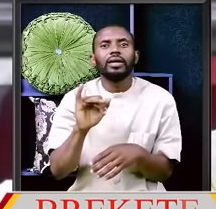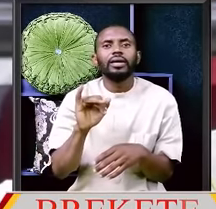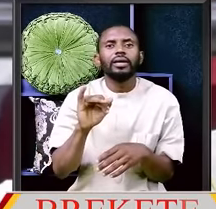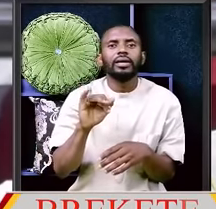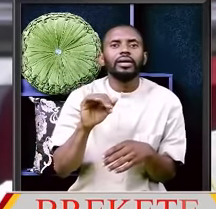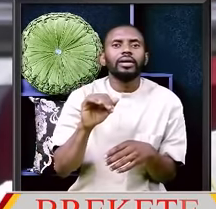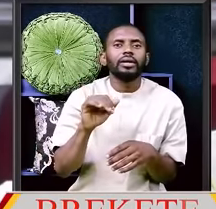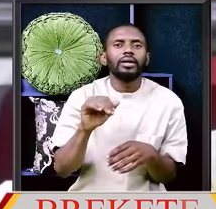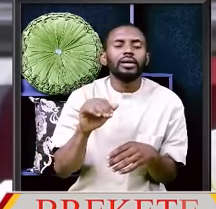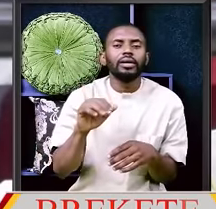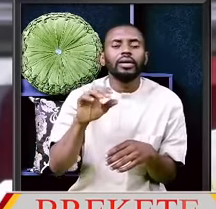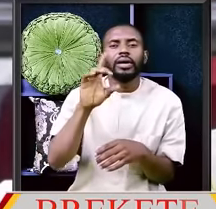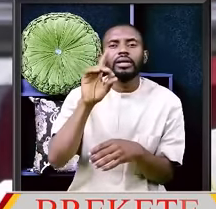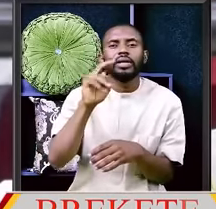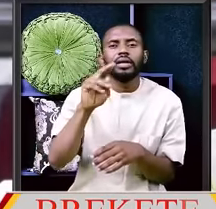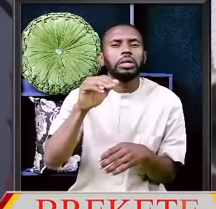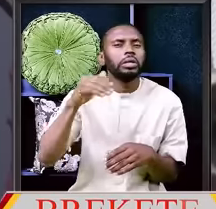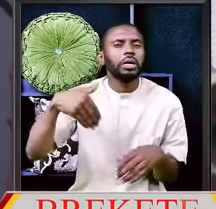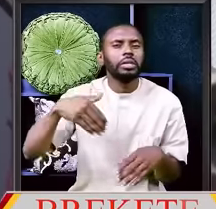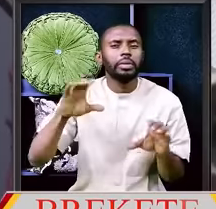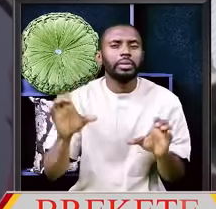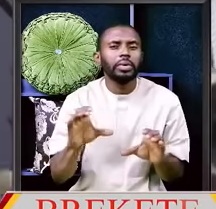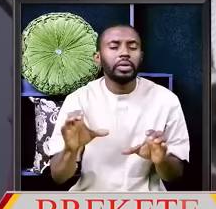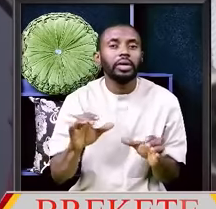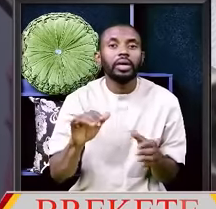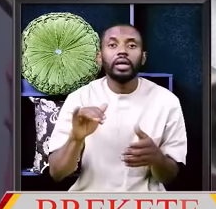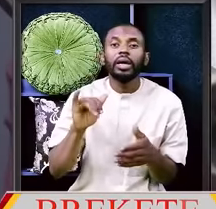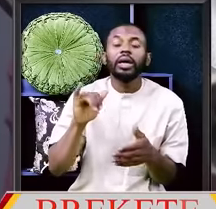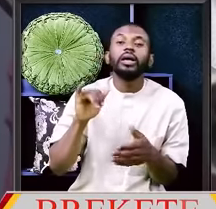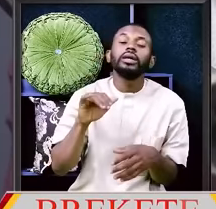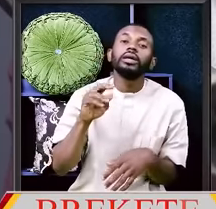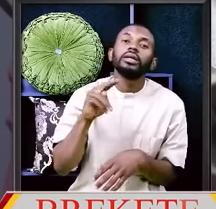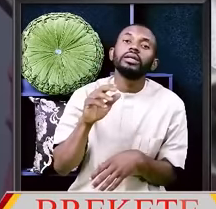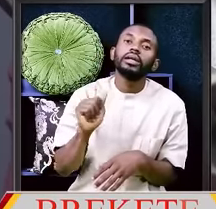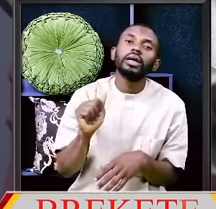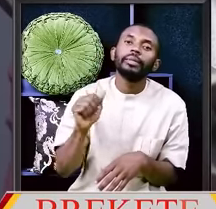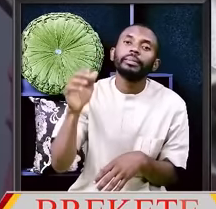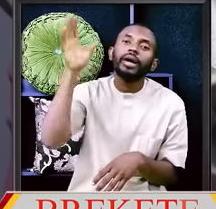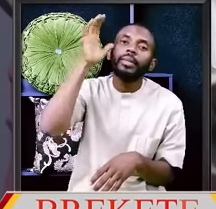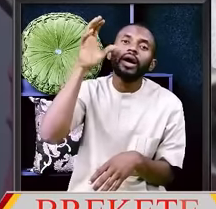DNA hasn't been done. Naim been telling them to bully her before.